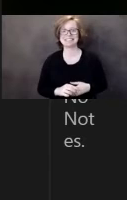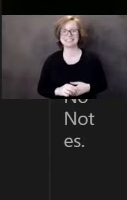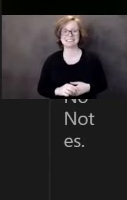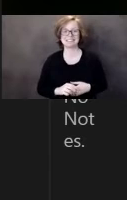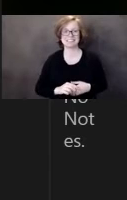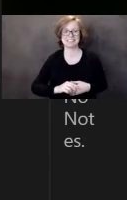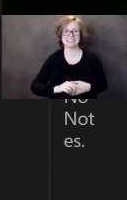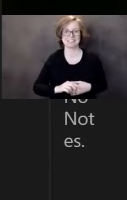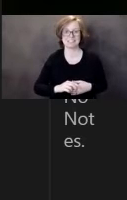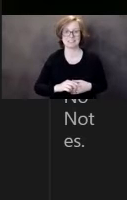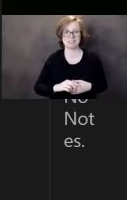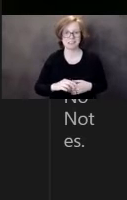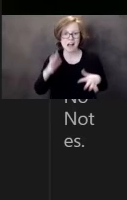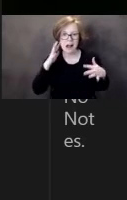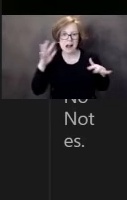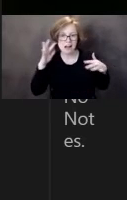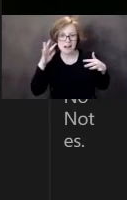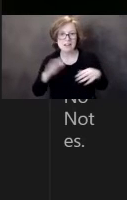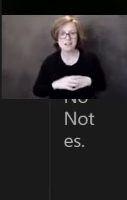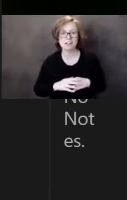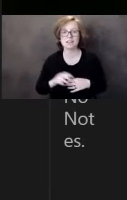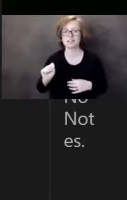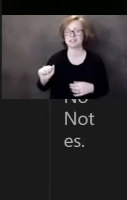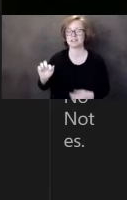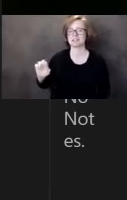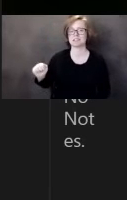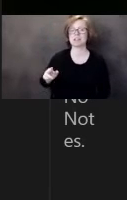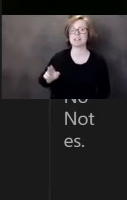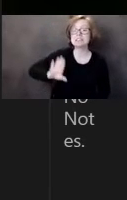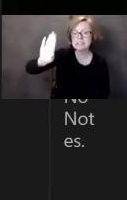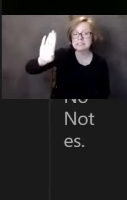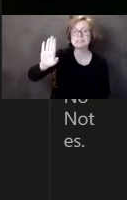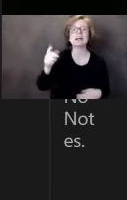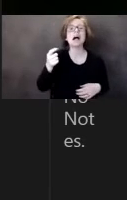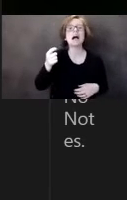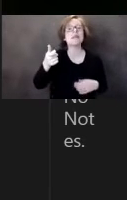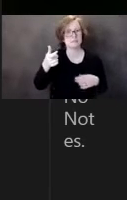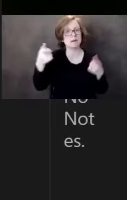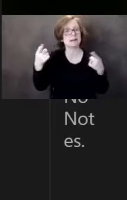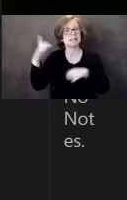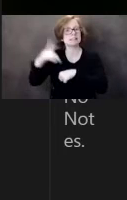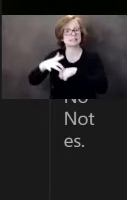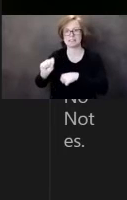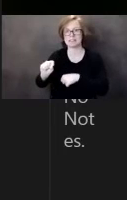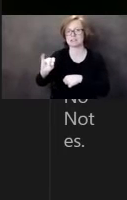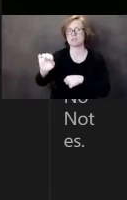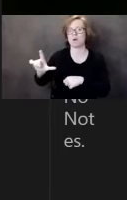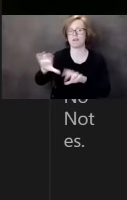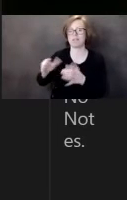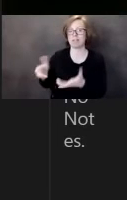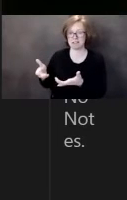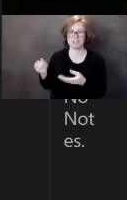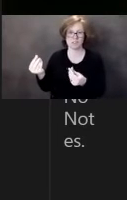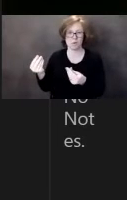you're feeling, yes. Oh, I was just gonna say, we did get a little bit of this in the soils class. It's good review though, okay. For